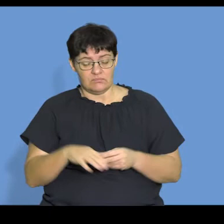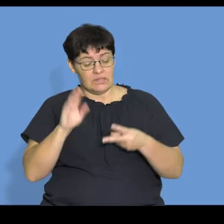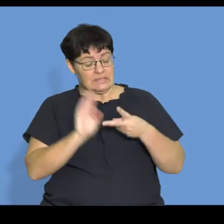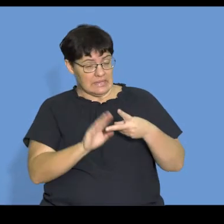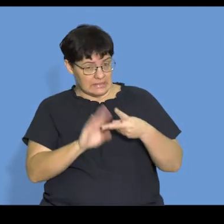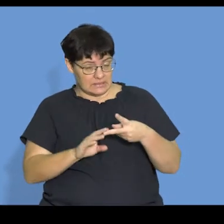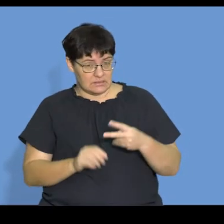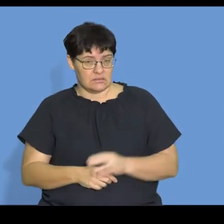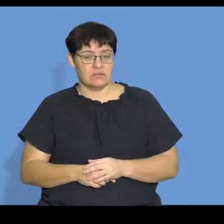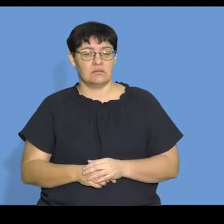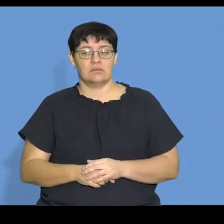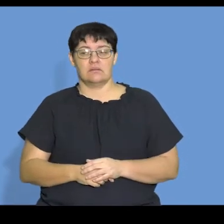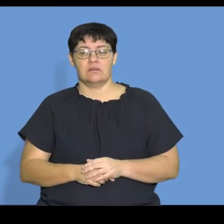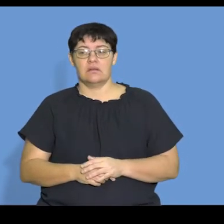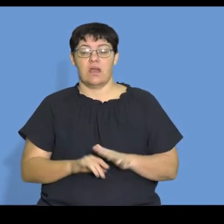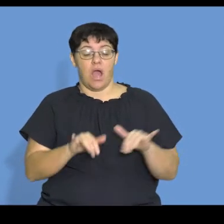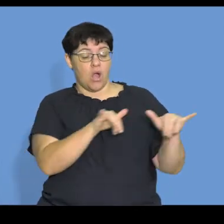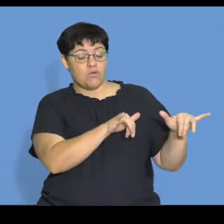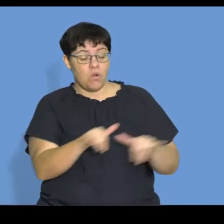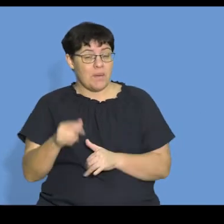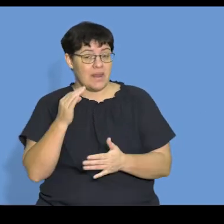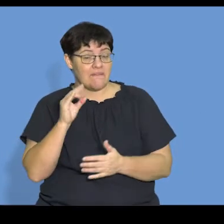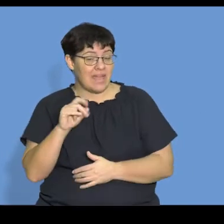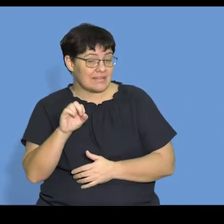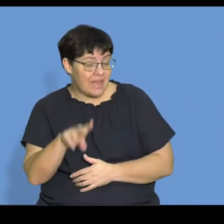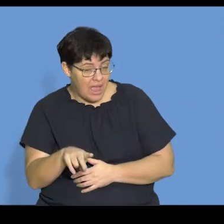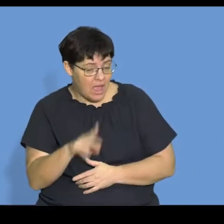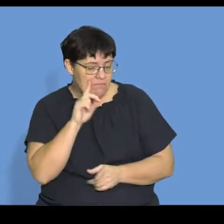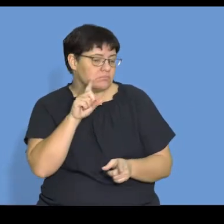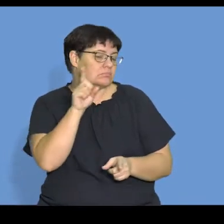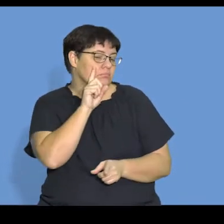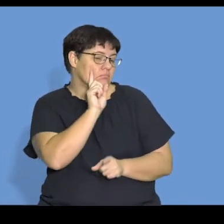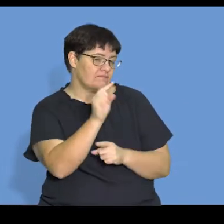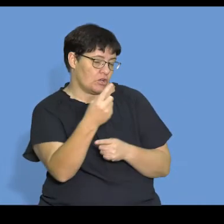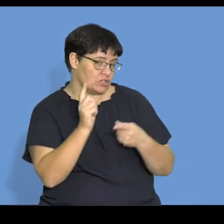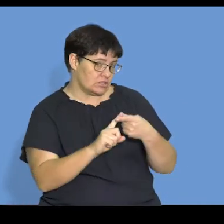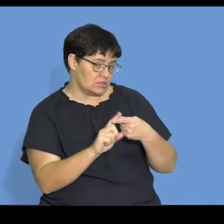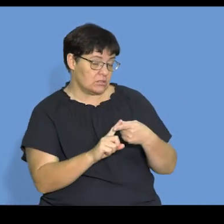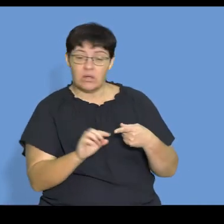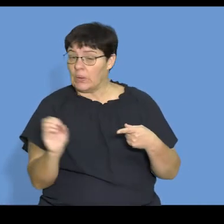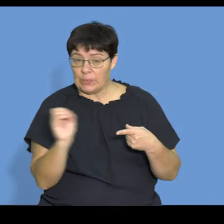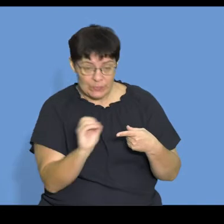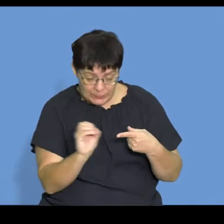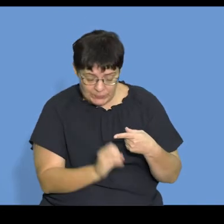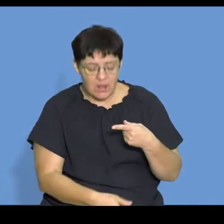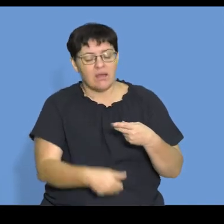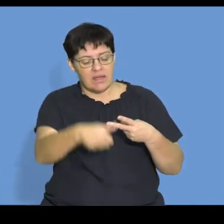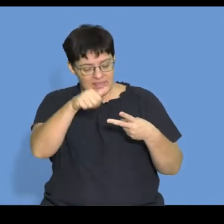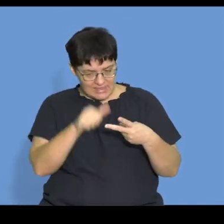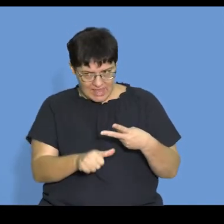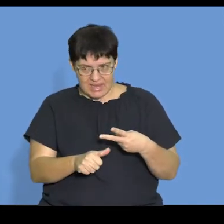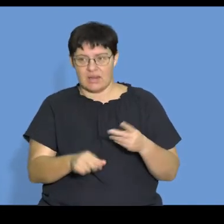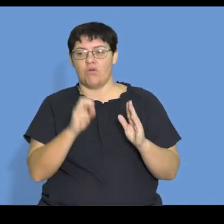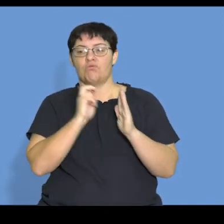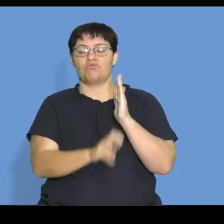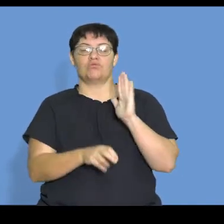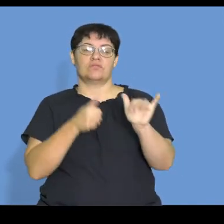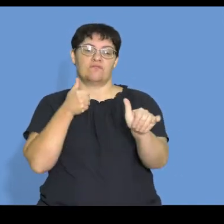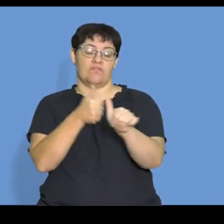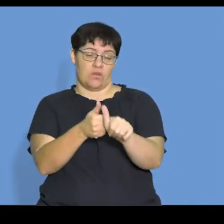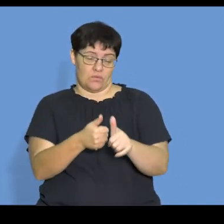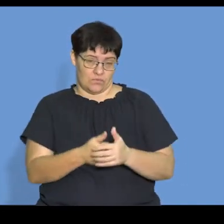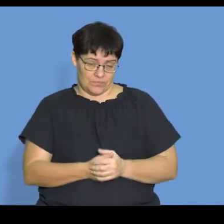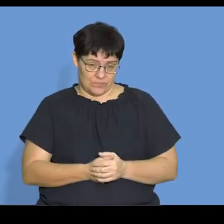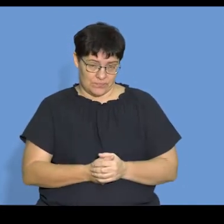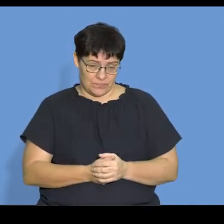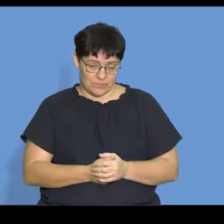always test for a common factor. If there is no common factor, then you follow these golden rules that I'm just going to give you